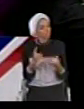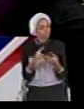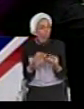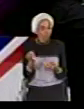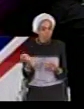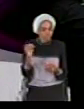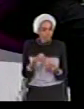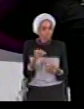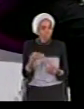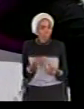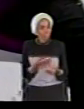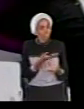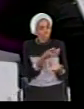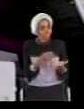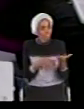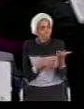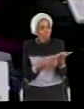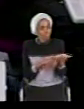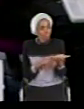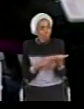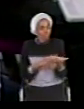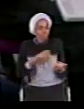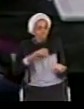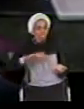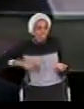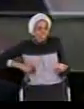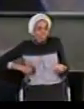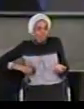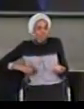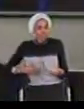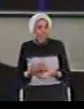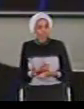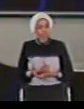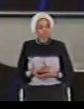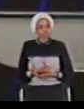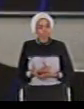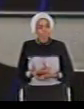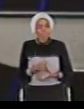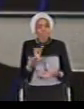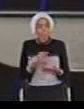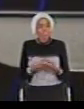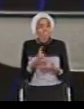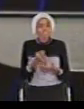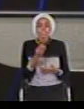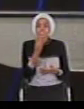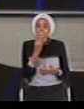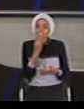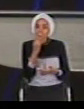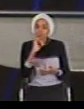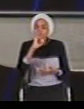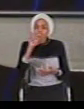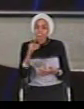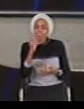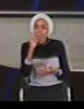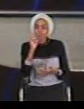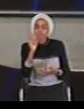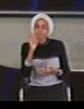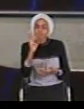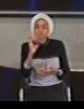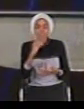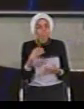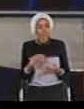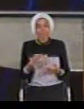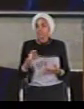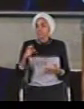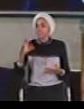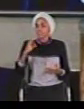add their fleshly circumcision, the Jewish of the Jewish covenant,